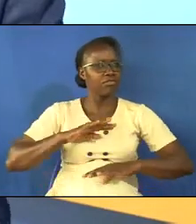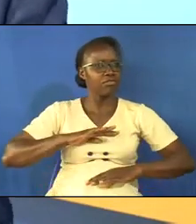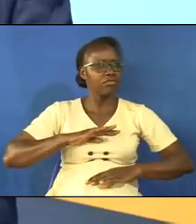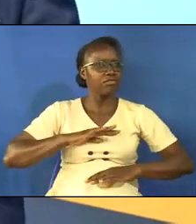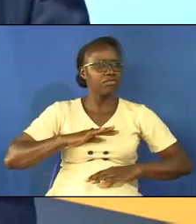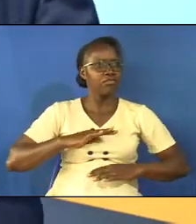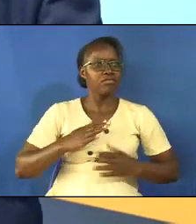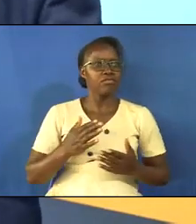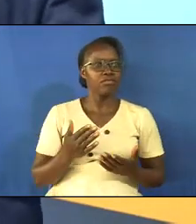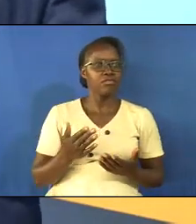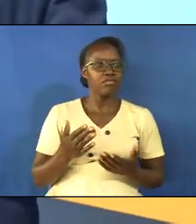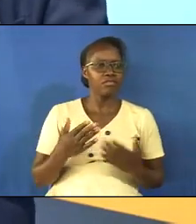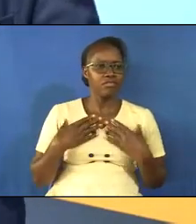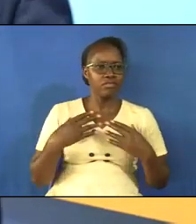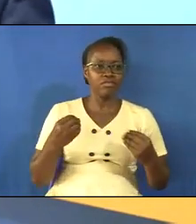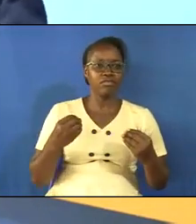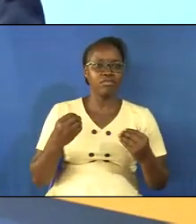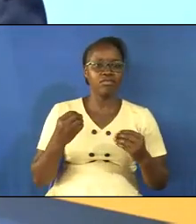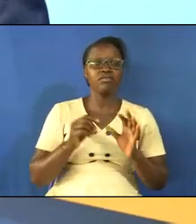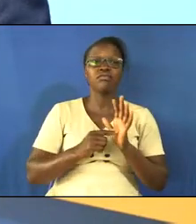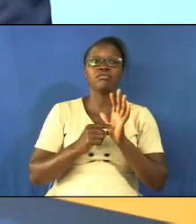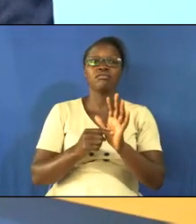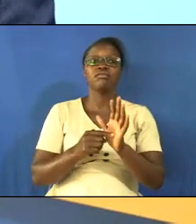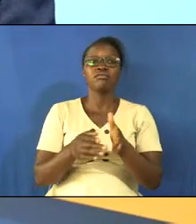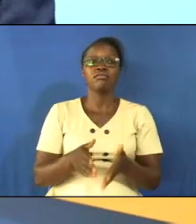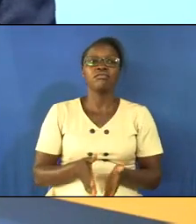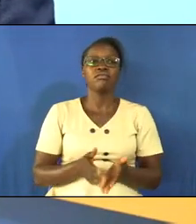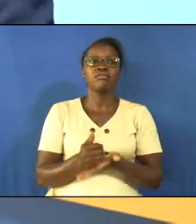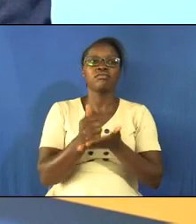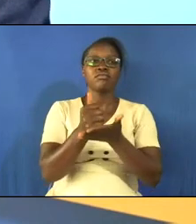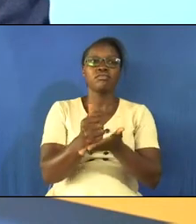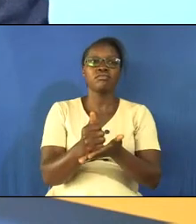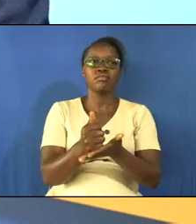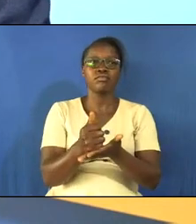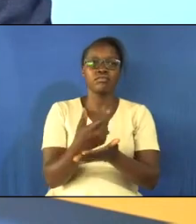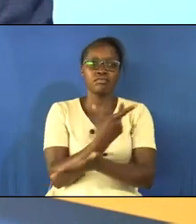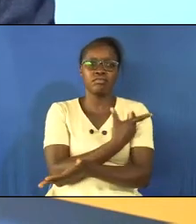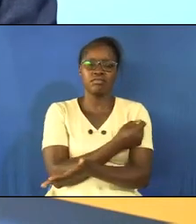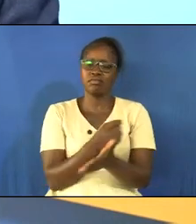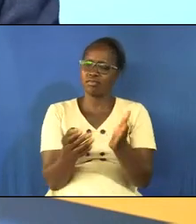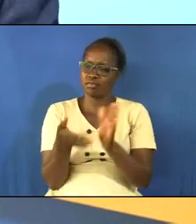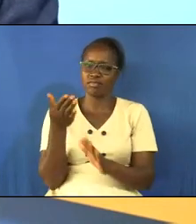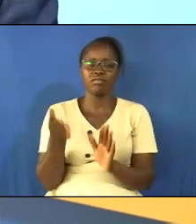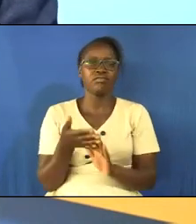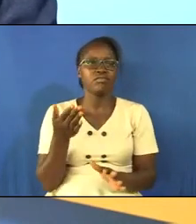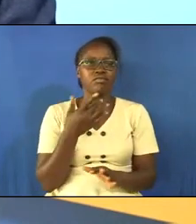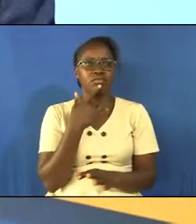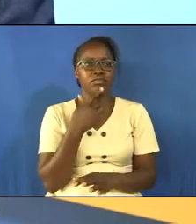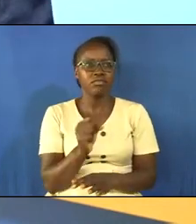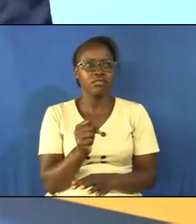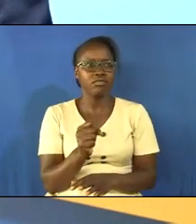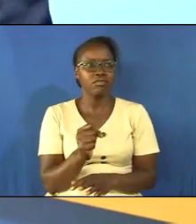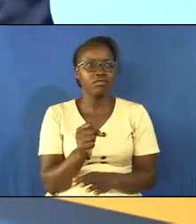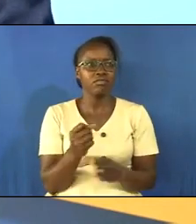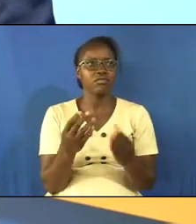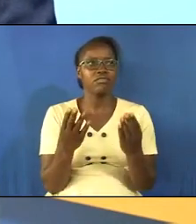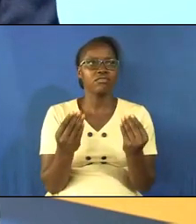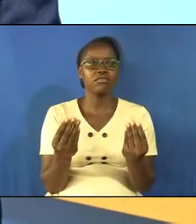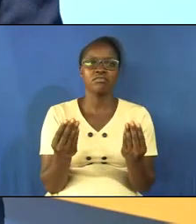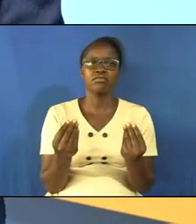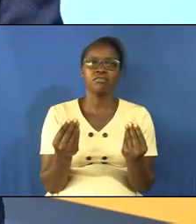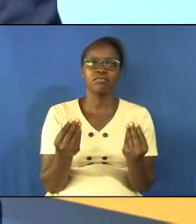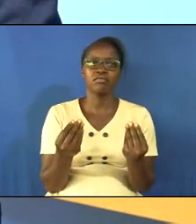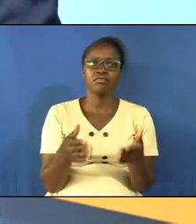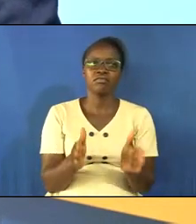behavior goes a long way in prevention. So HPV vaccine, that should come first. So there's a vaccine called Gardasil